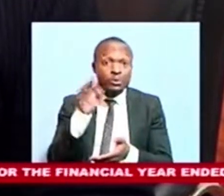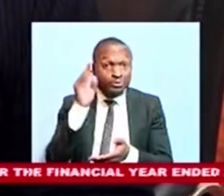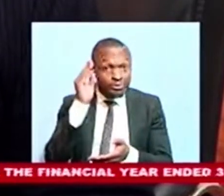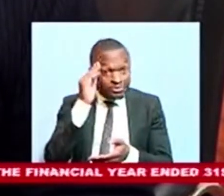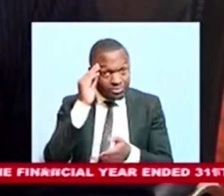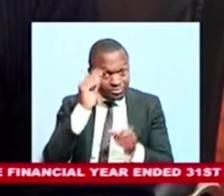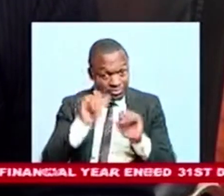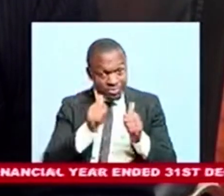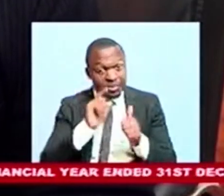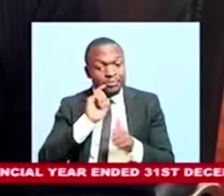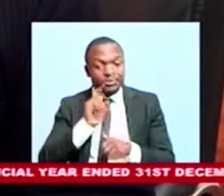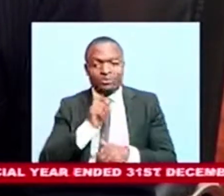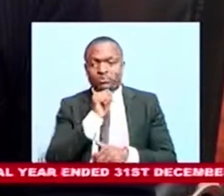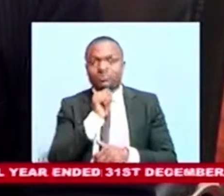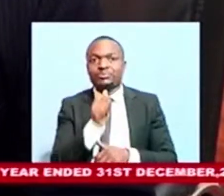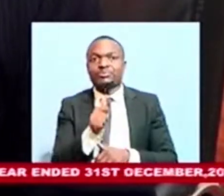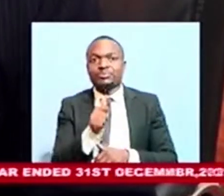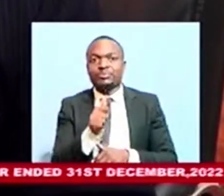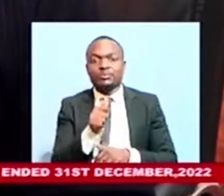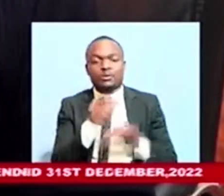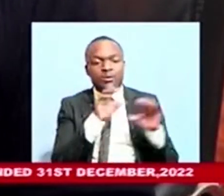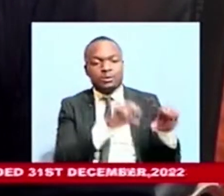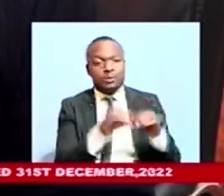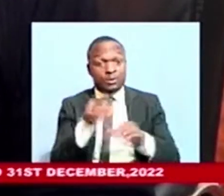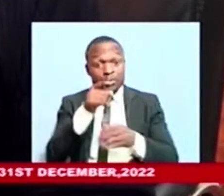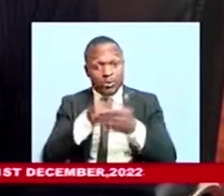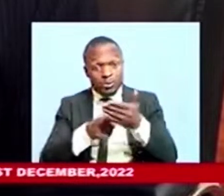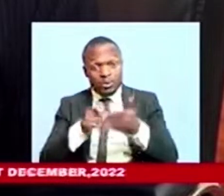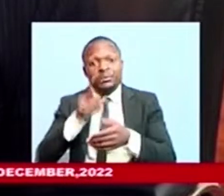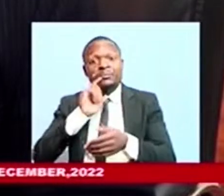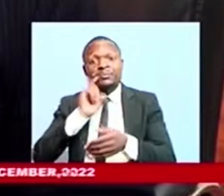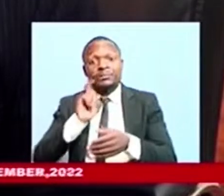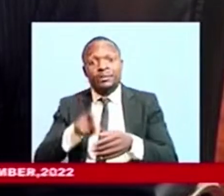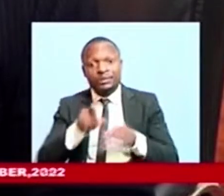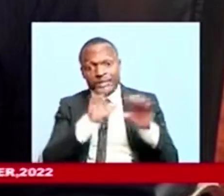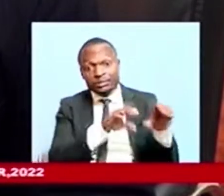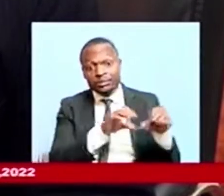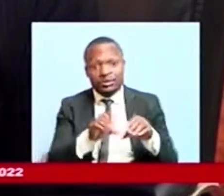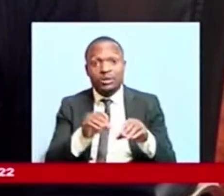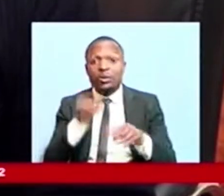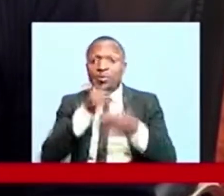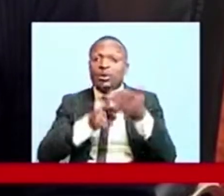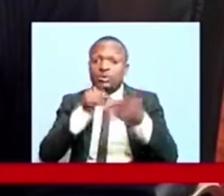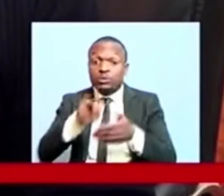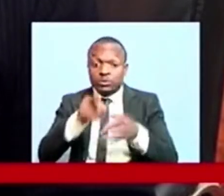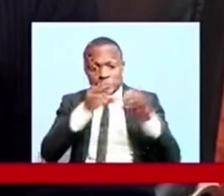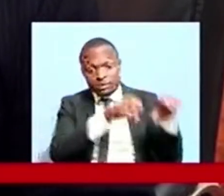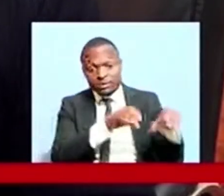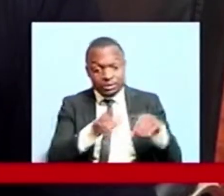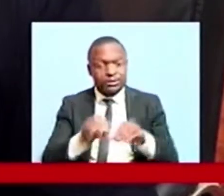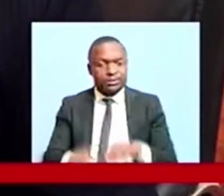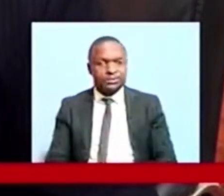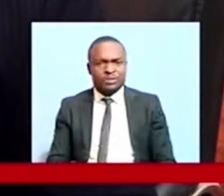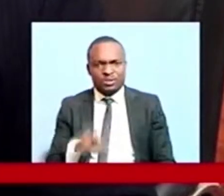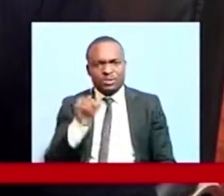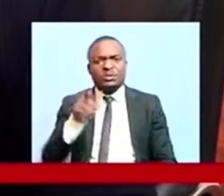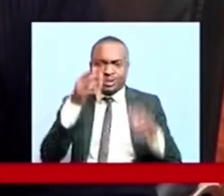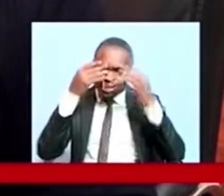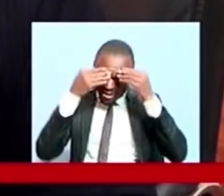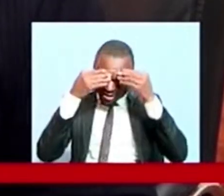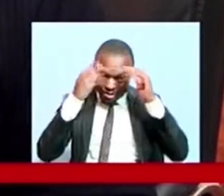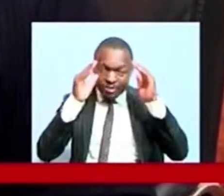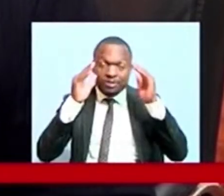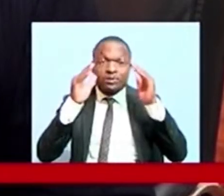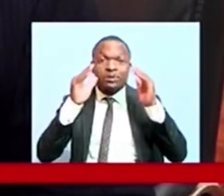you shouldn't do what you are supposed to do, what you did, and you are aware of the consequences